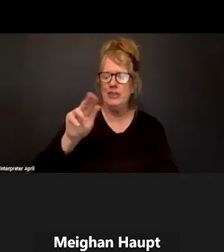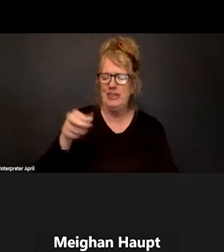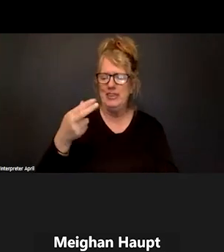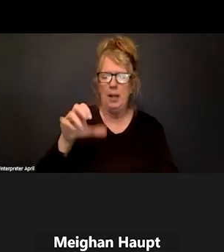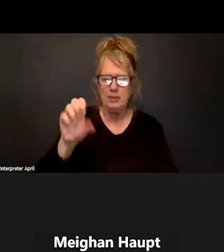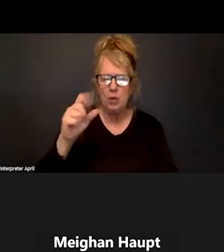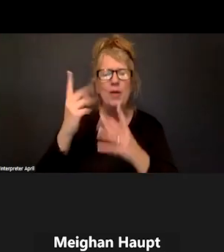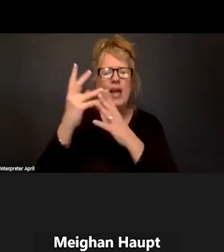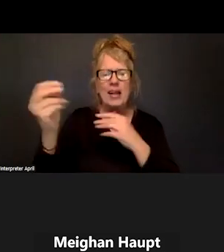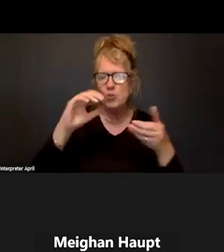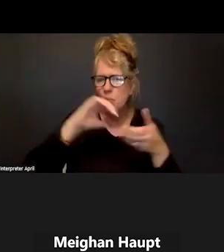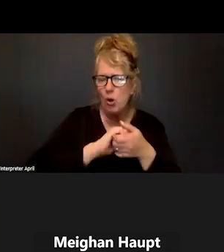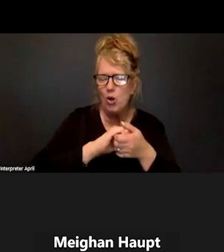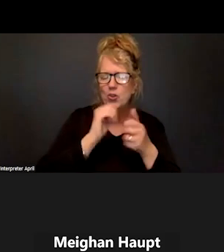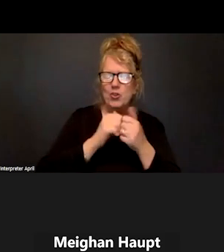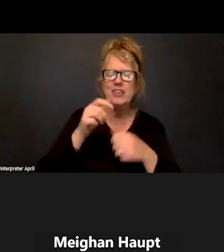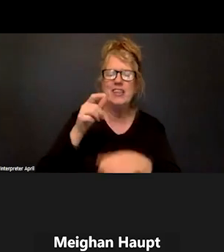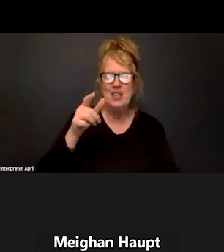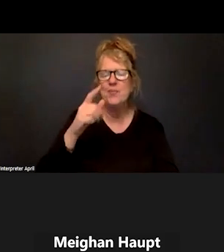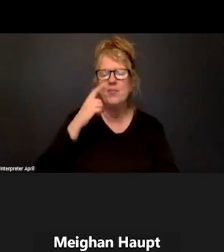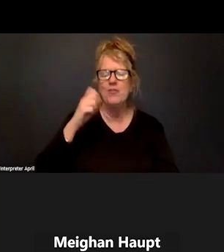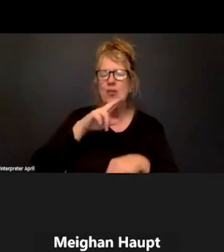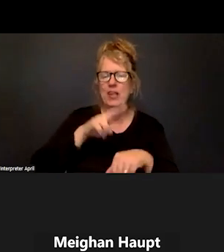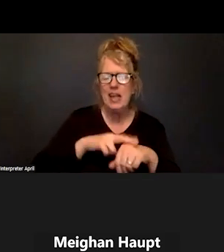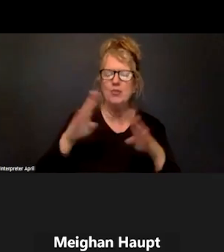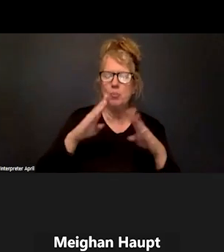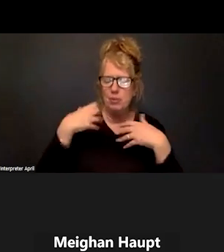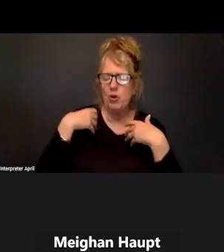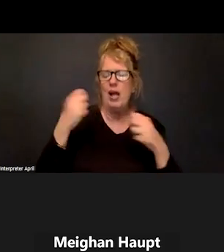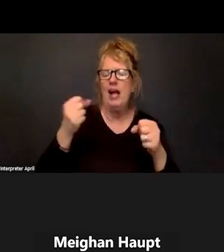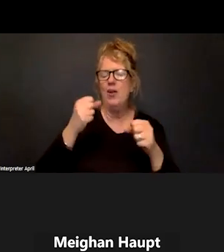external partners to SAMHSA's updated National Behavioral Health Crisis